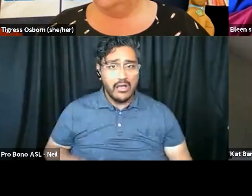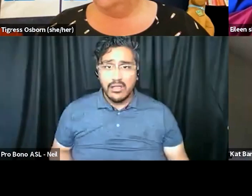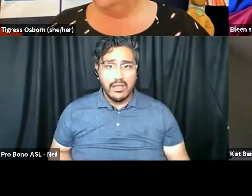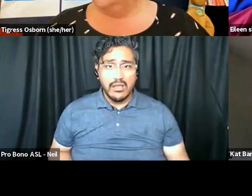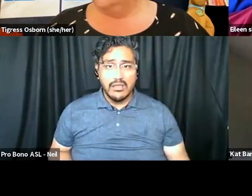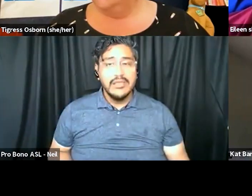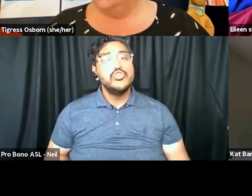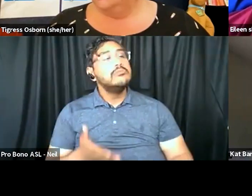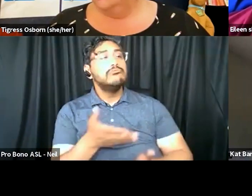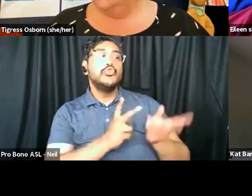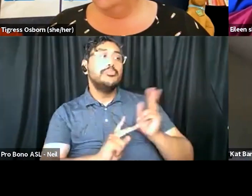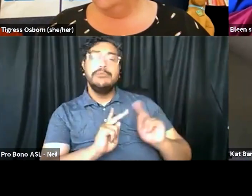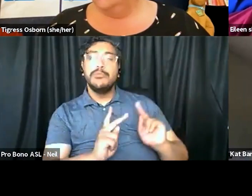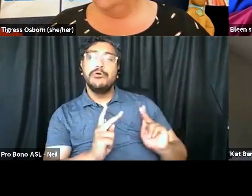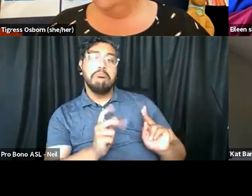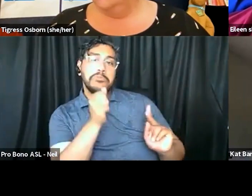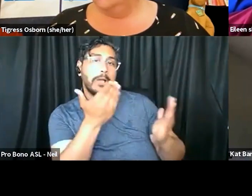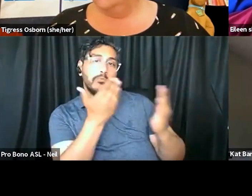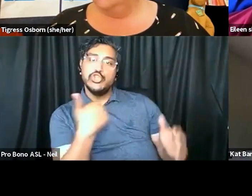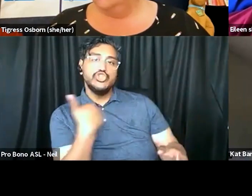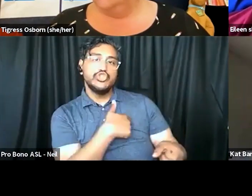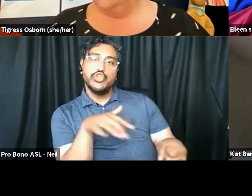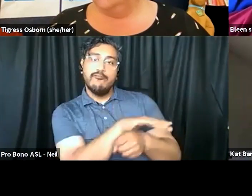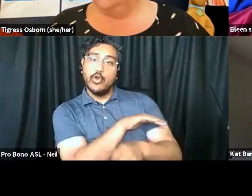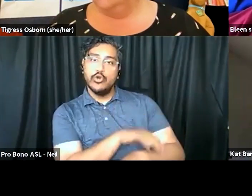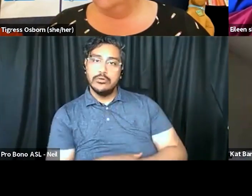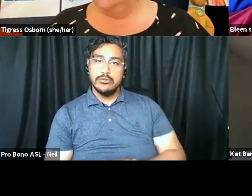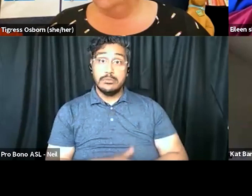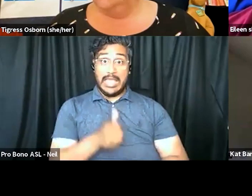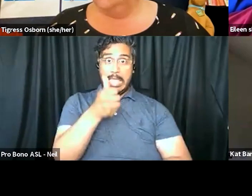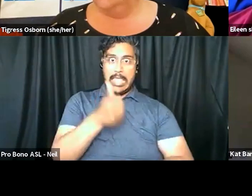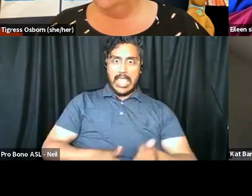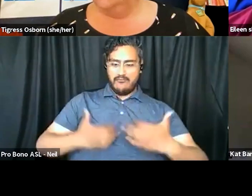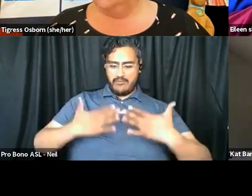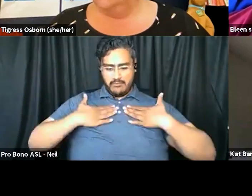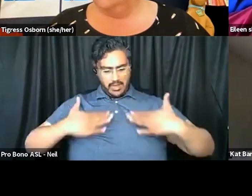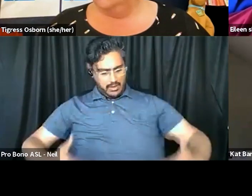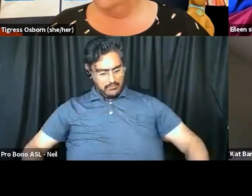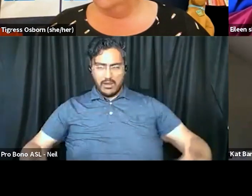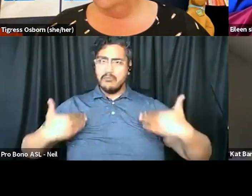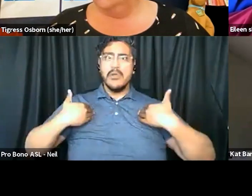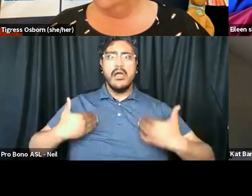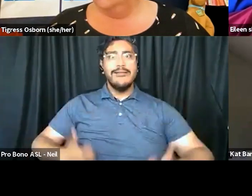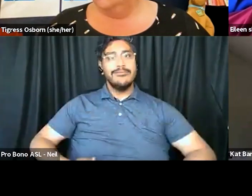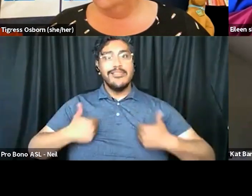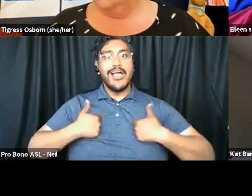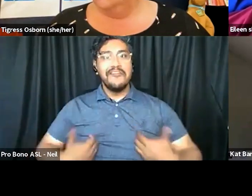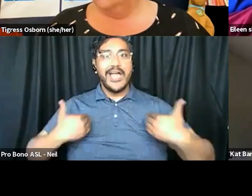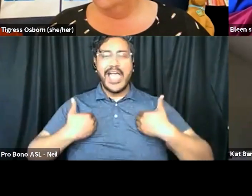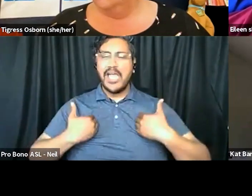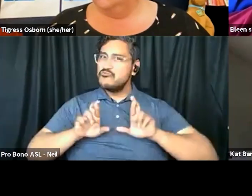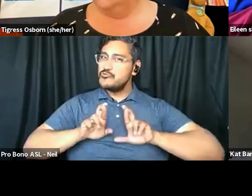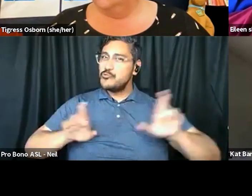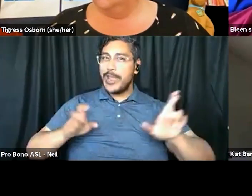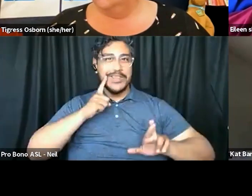underappreciated uniqueness. Every part of us is vibrant with life, ready to sizzle and